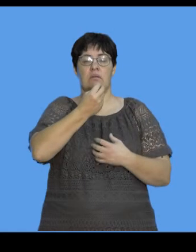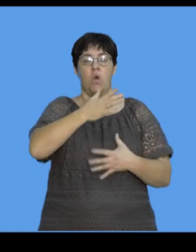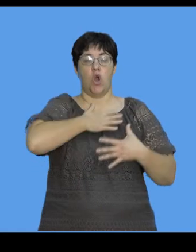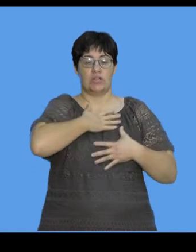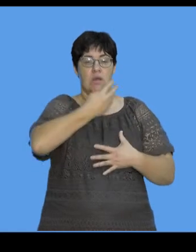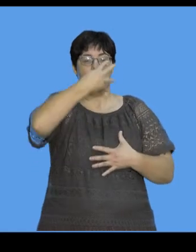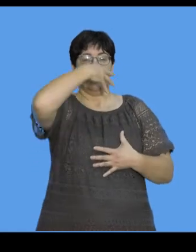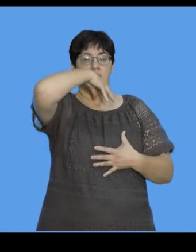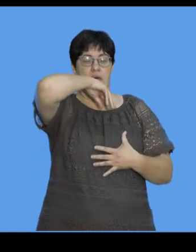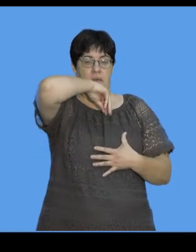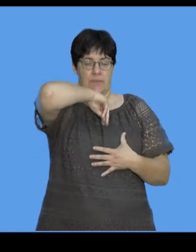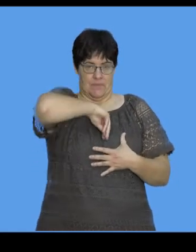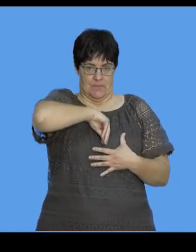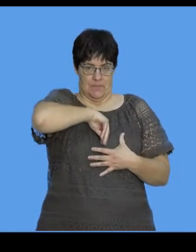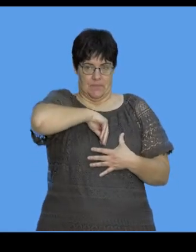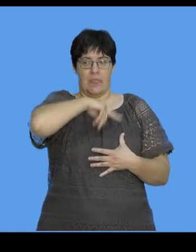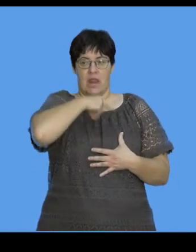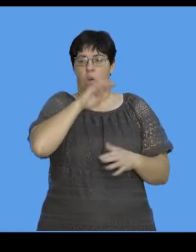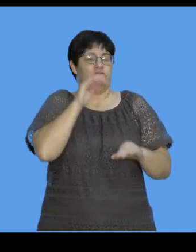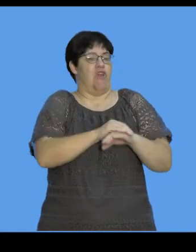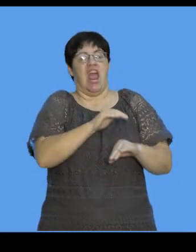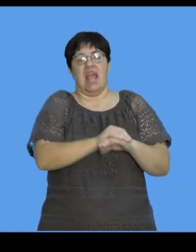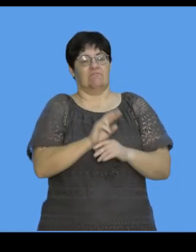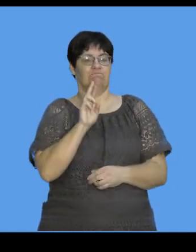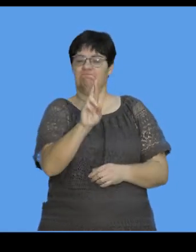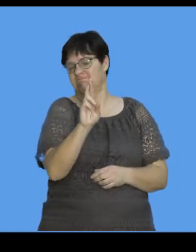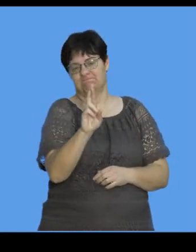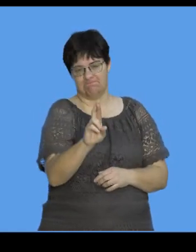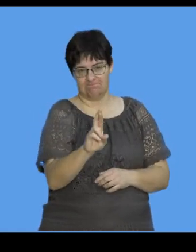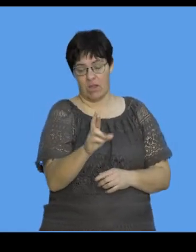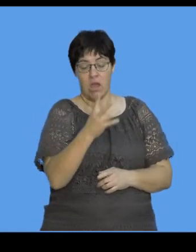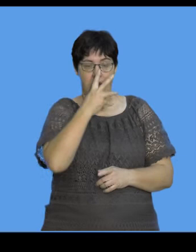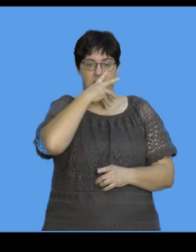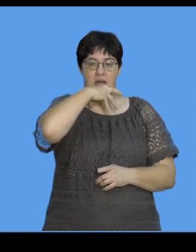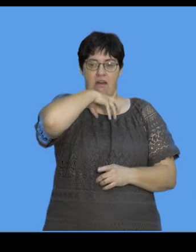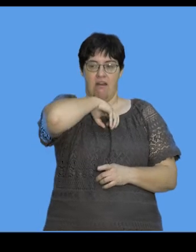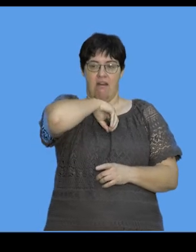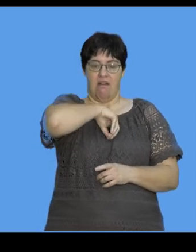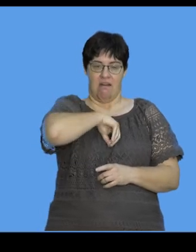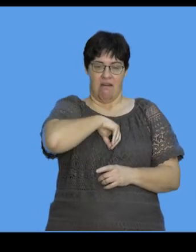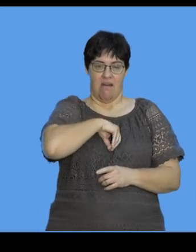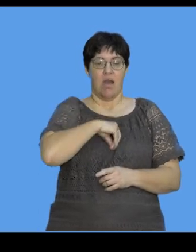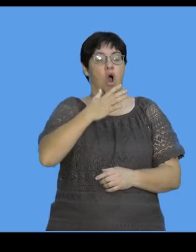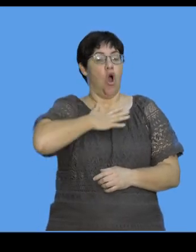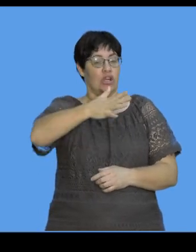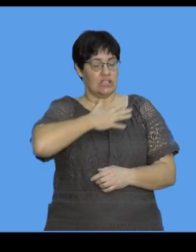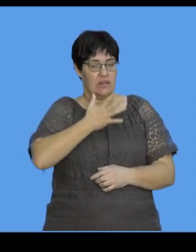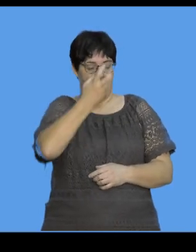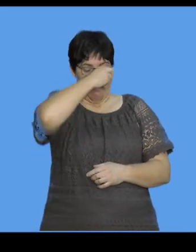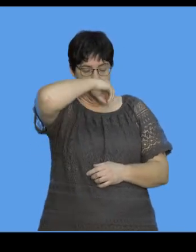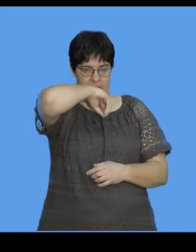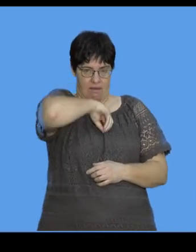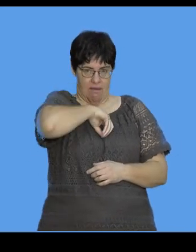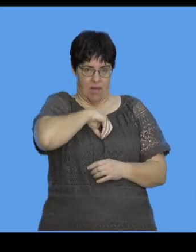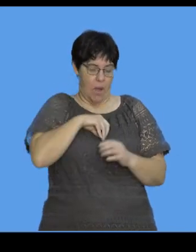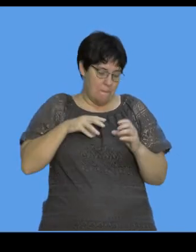Oxygen and hemoglobin are friends for life. So when we breathe in, all right, oxygen goes into our body and